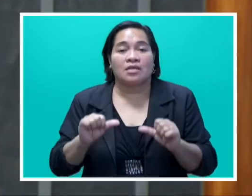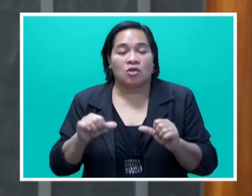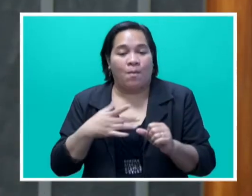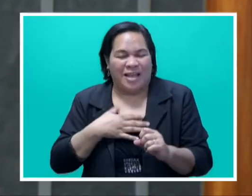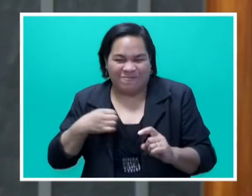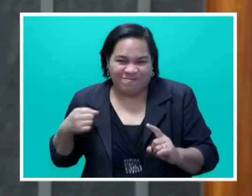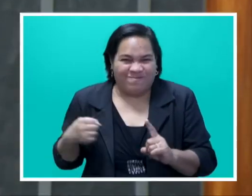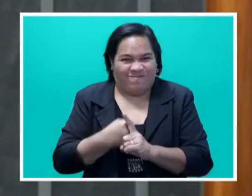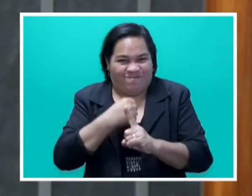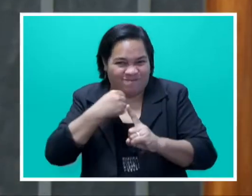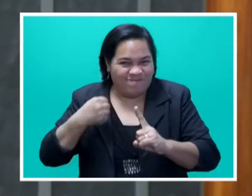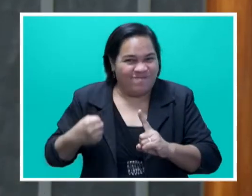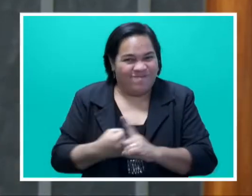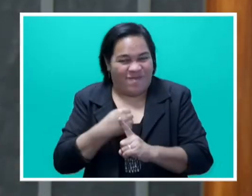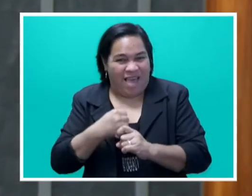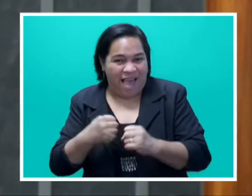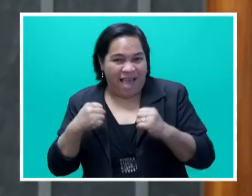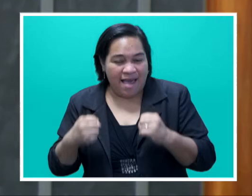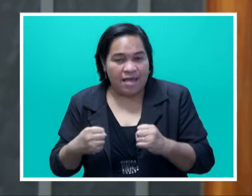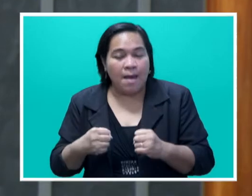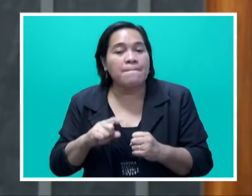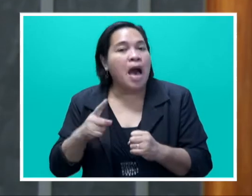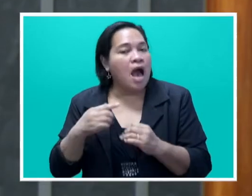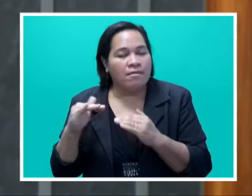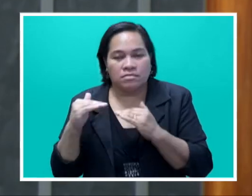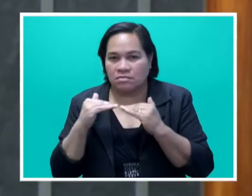hard, but fight fair.